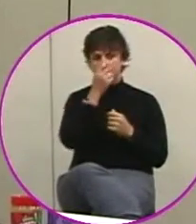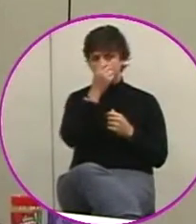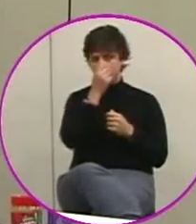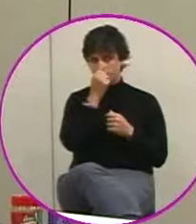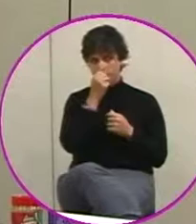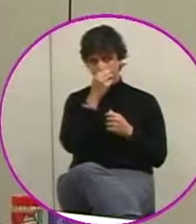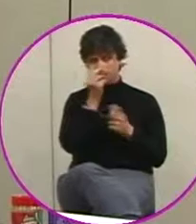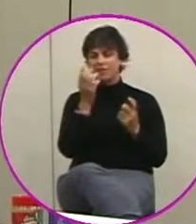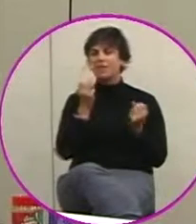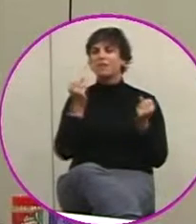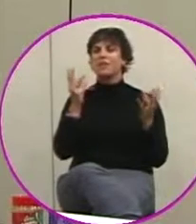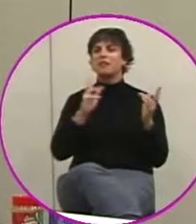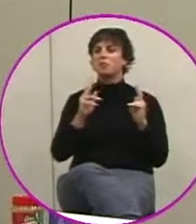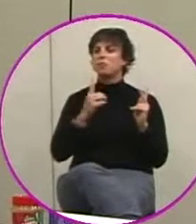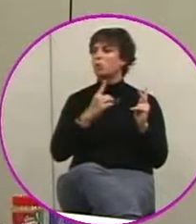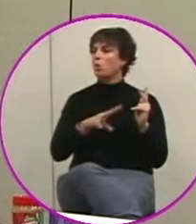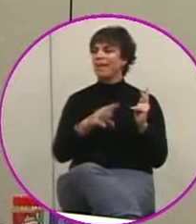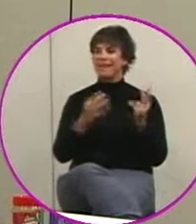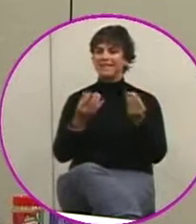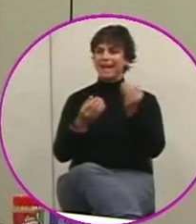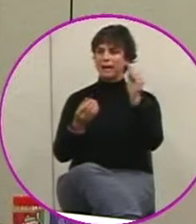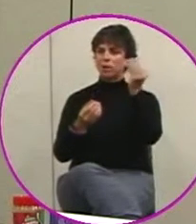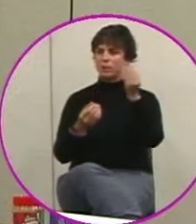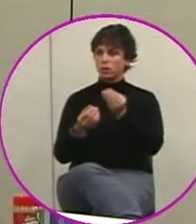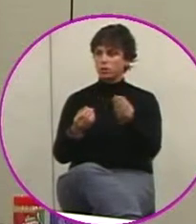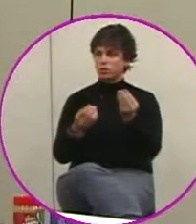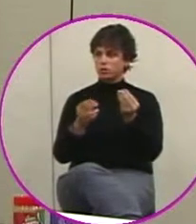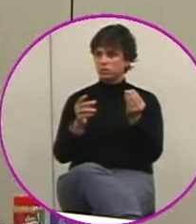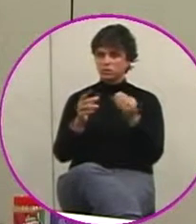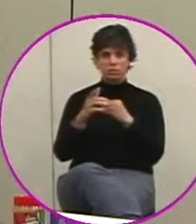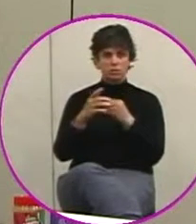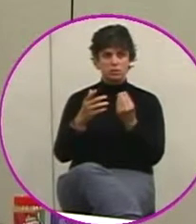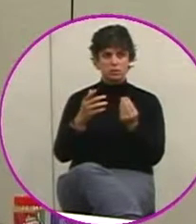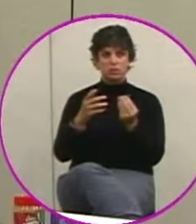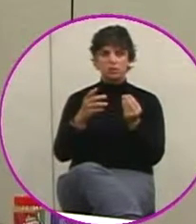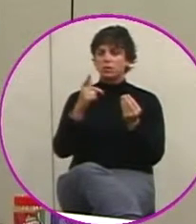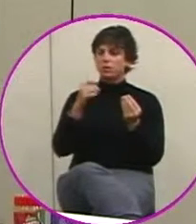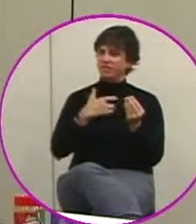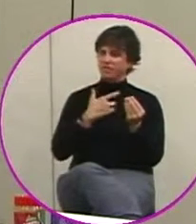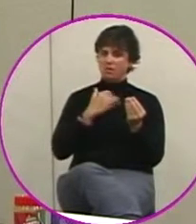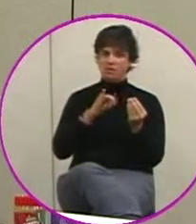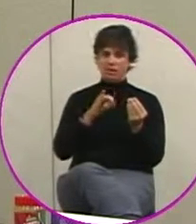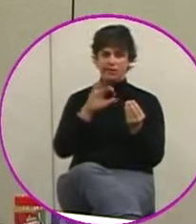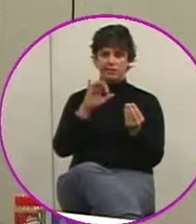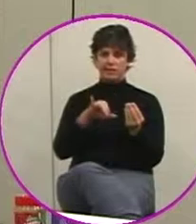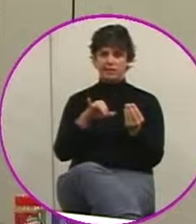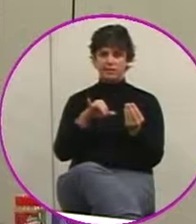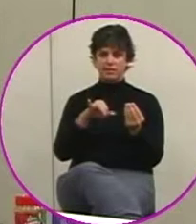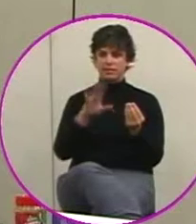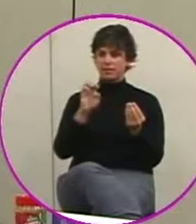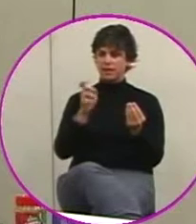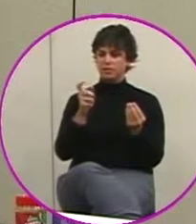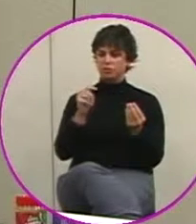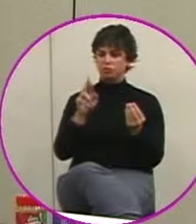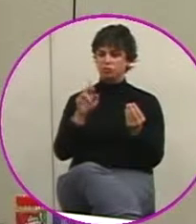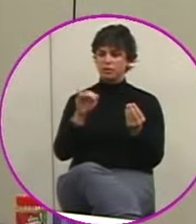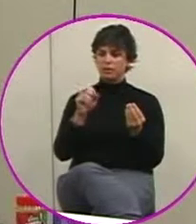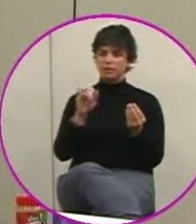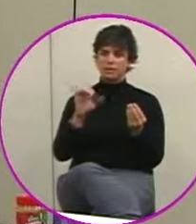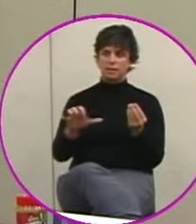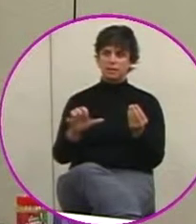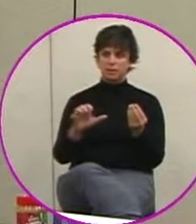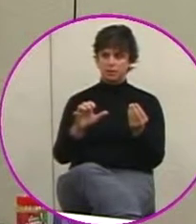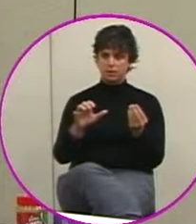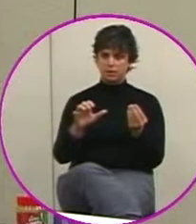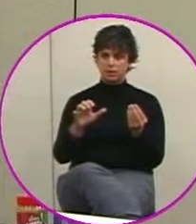people do not like tangibles because they believe that it has to do with extrinsic. And the